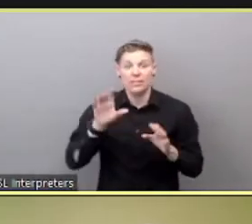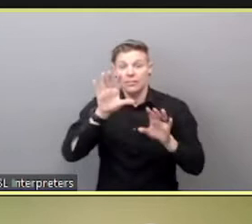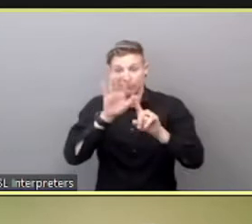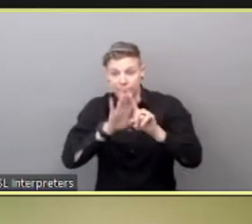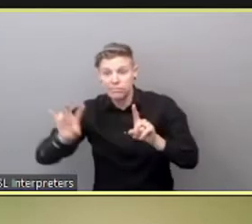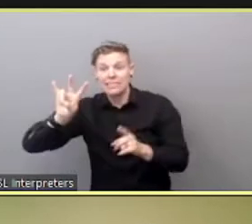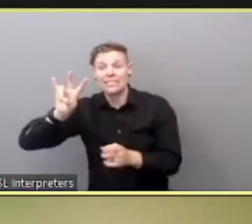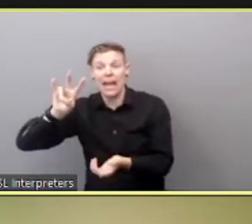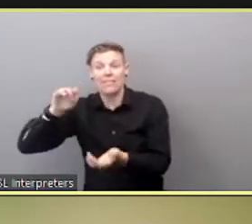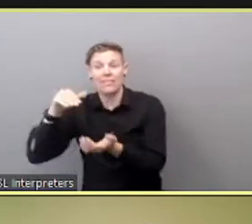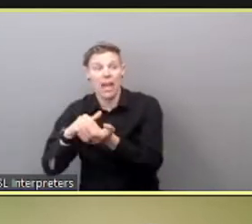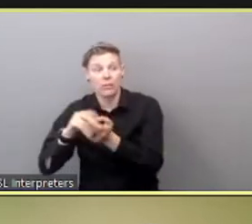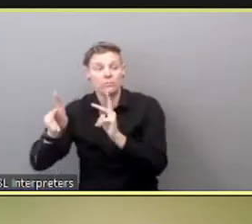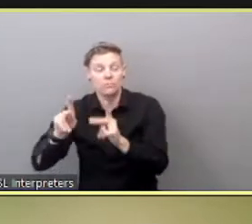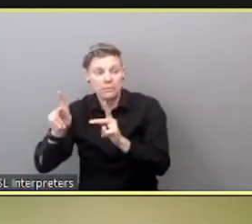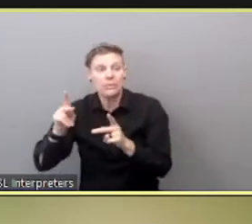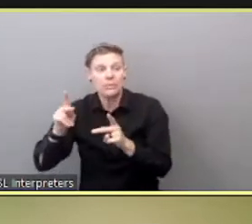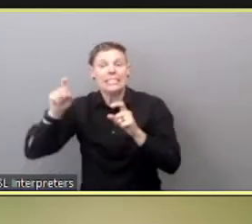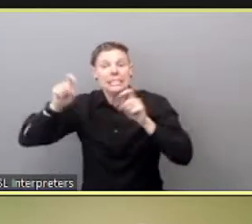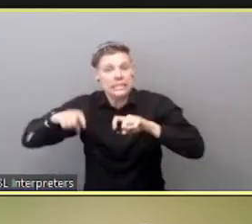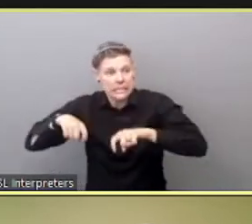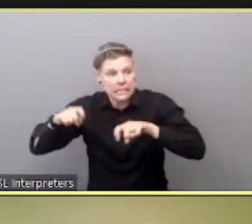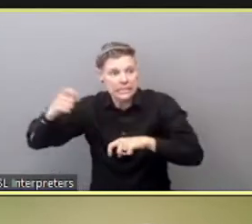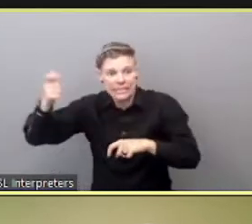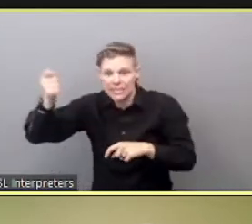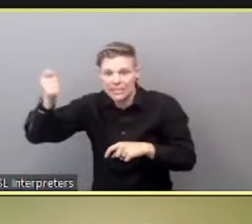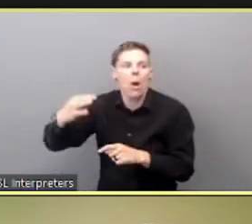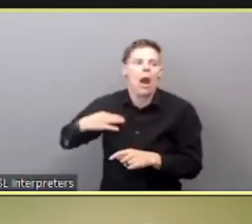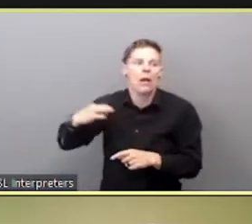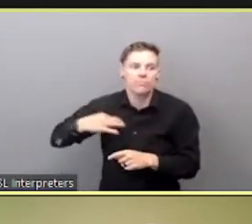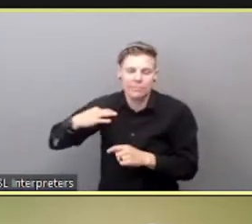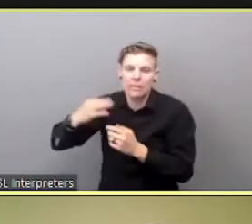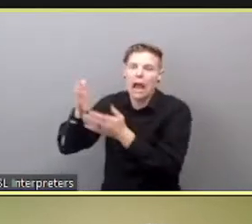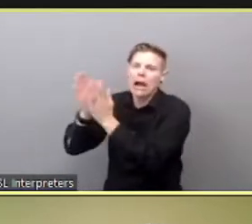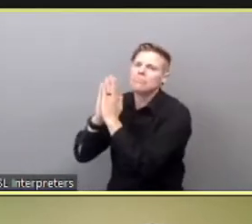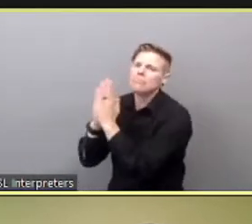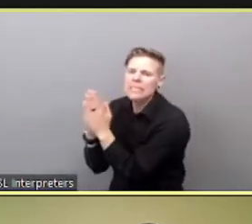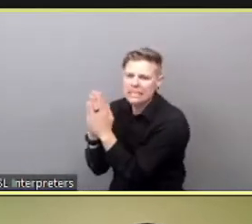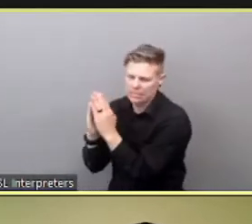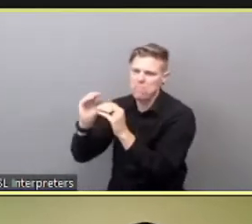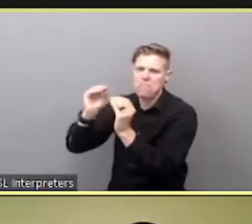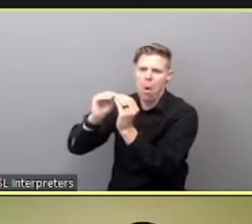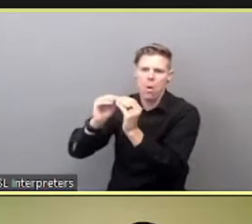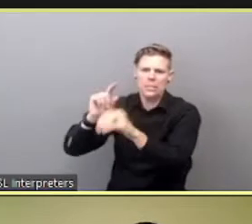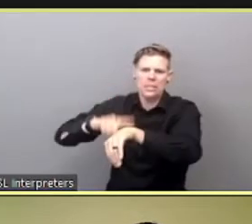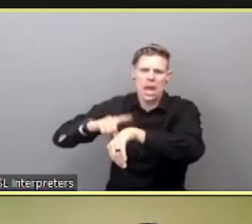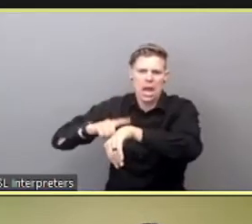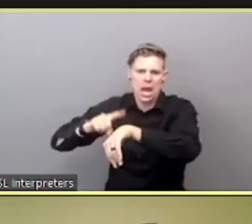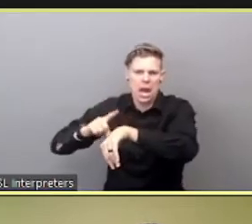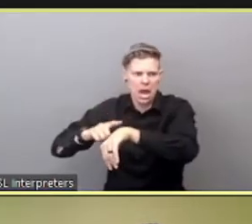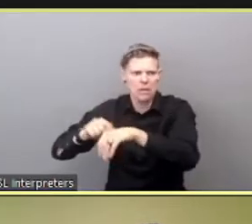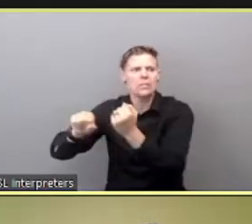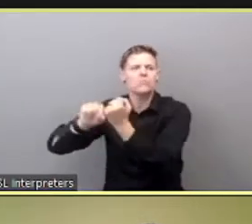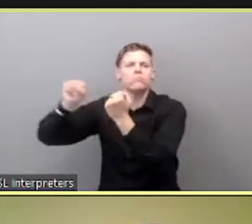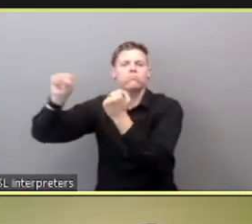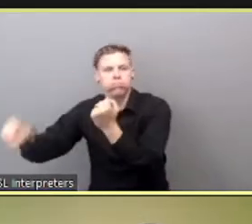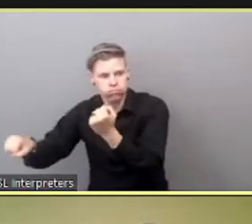on federal extension benefits too. And the state is required to offer federal extension benefits